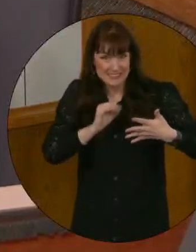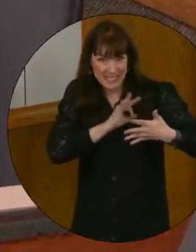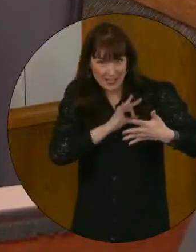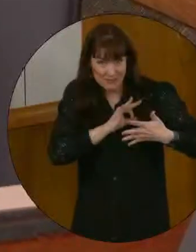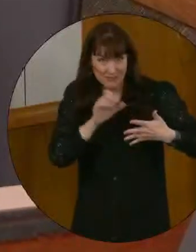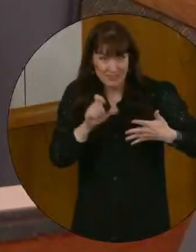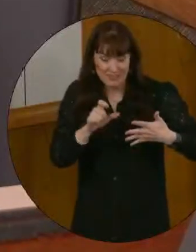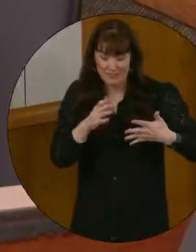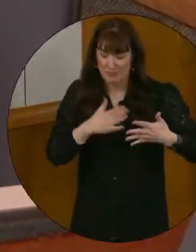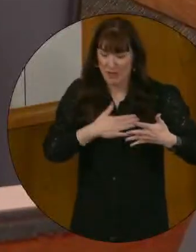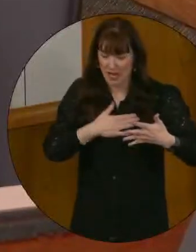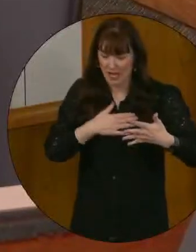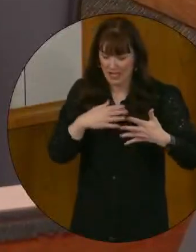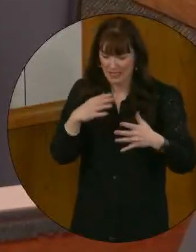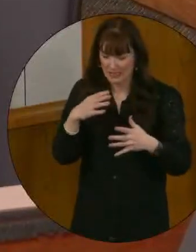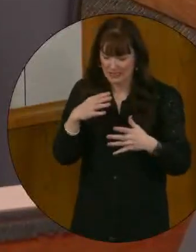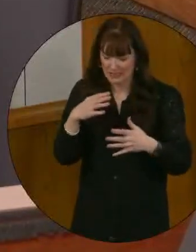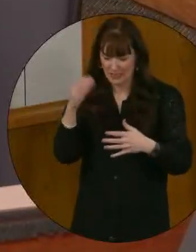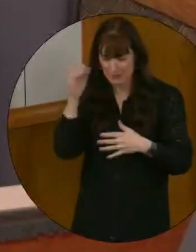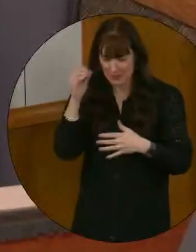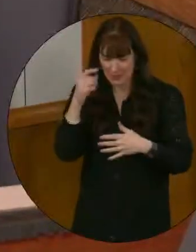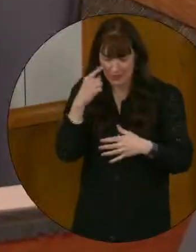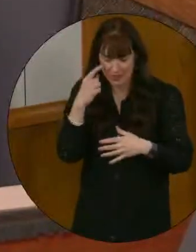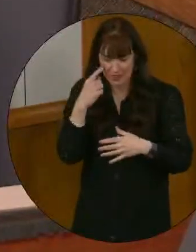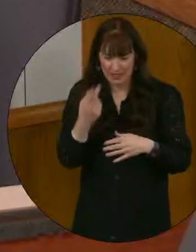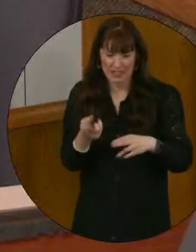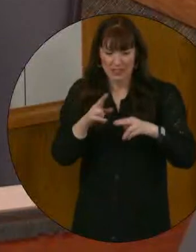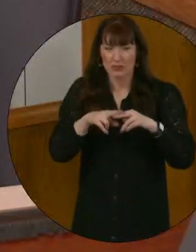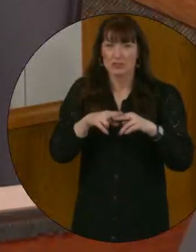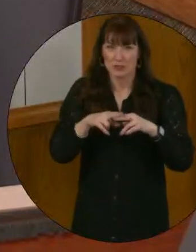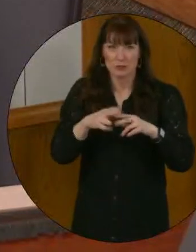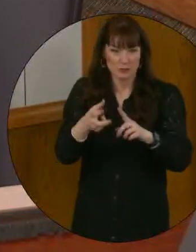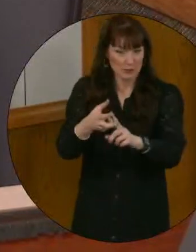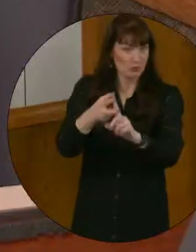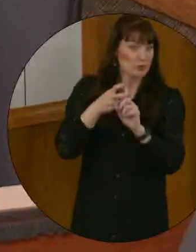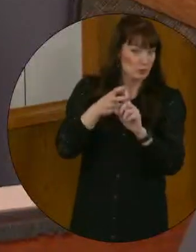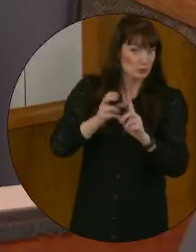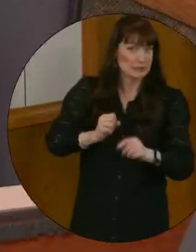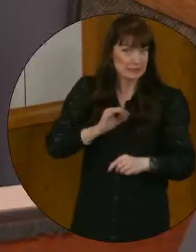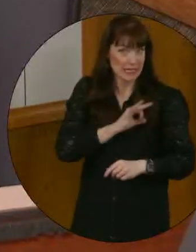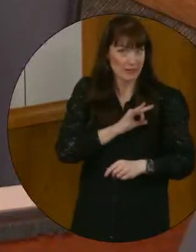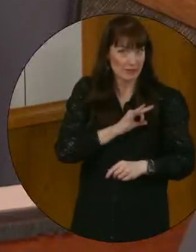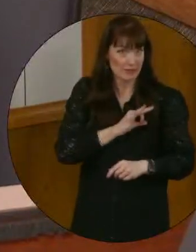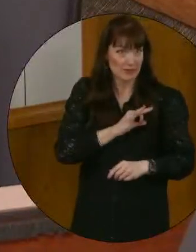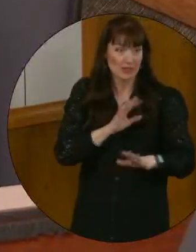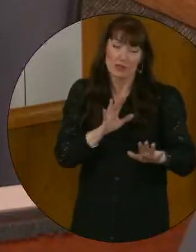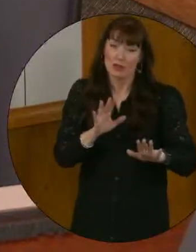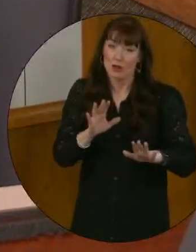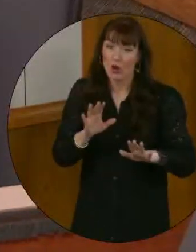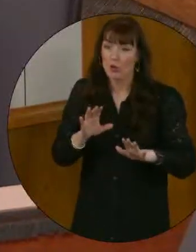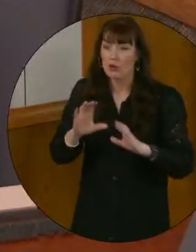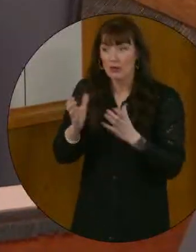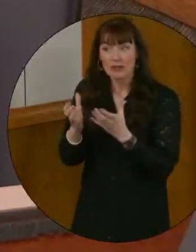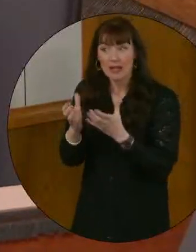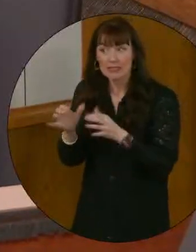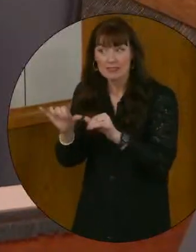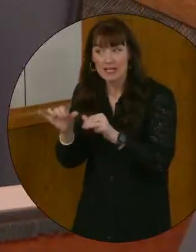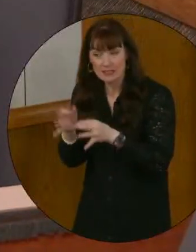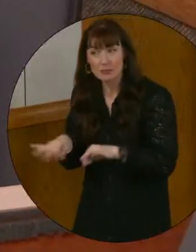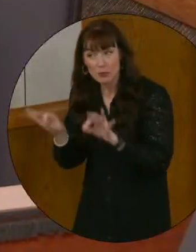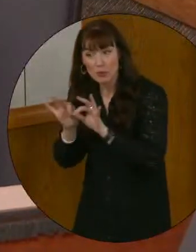using, my thinking is some of these increases was really to bring in staff. And not that it's not important, but it was just